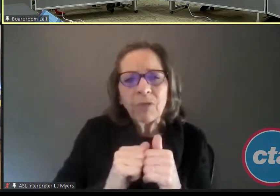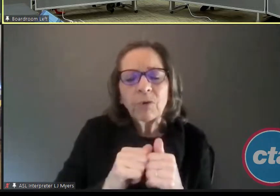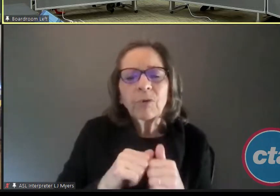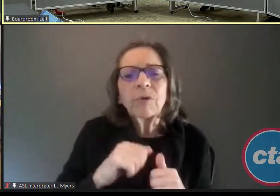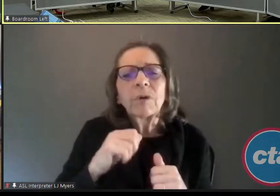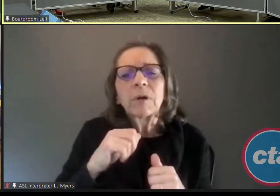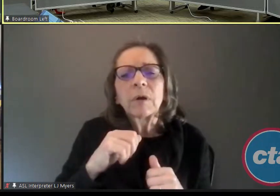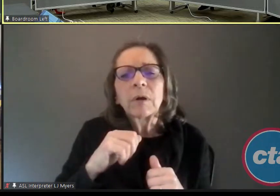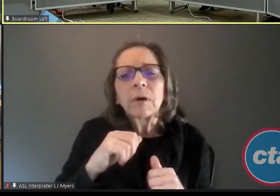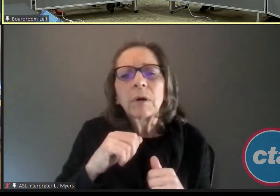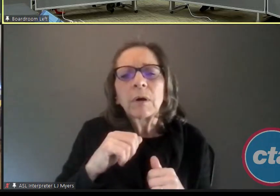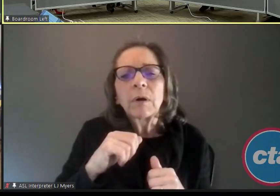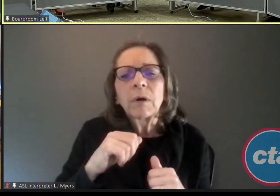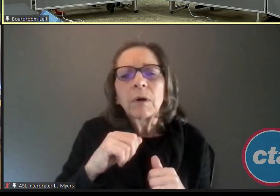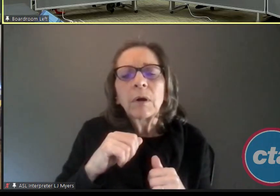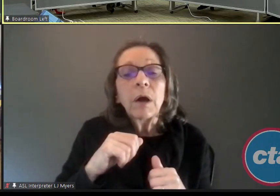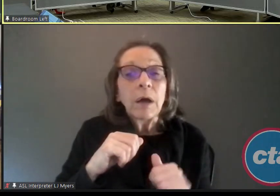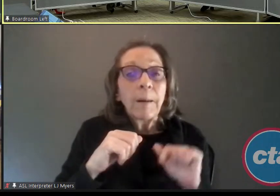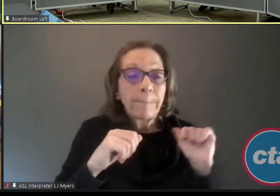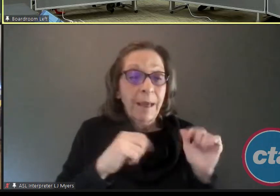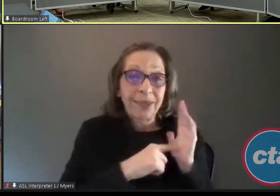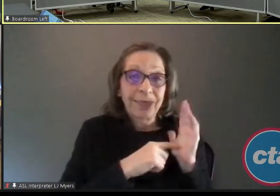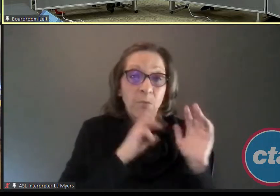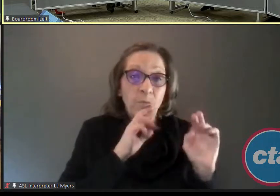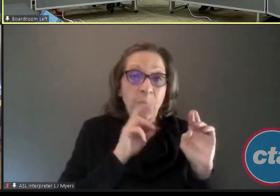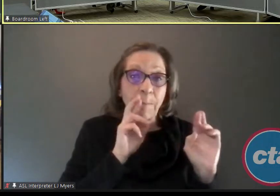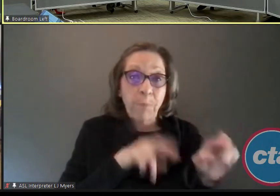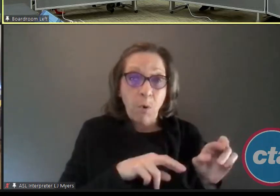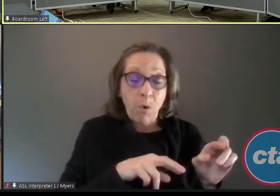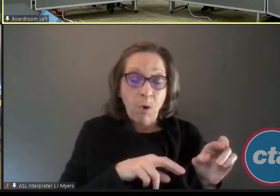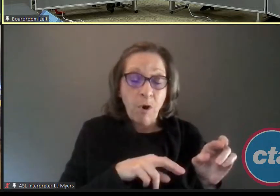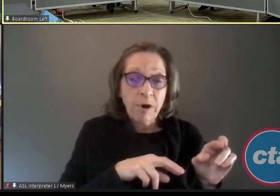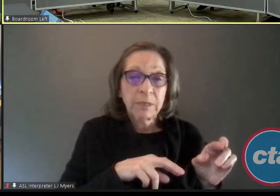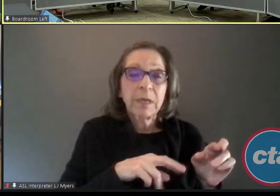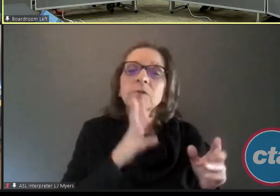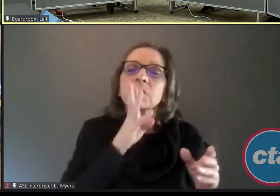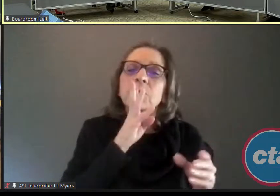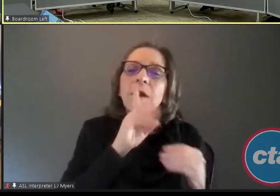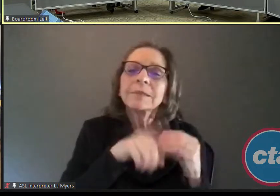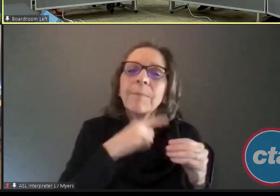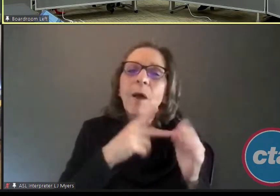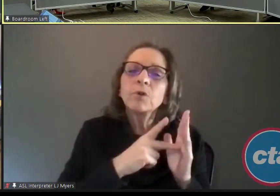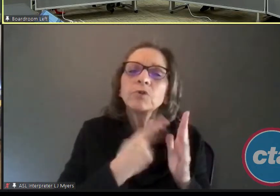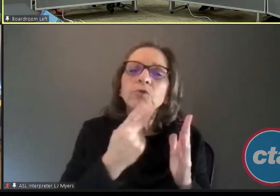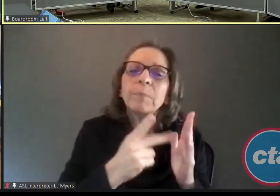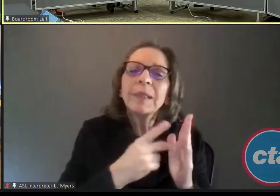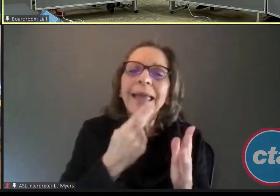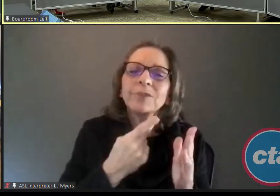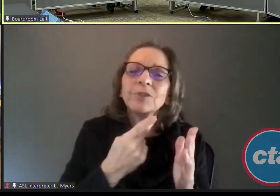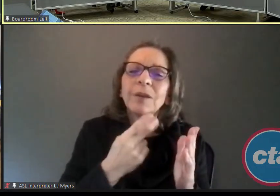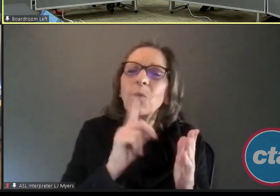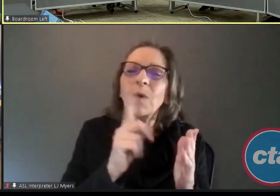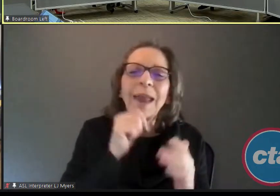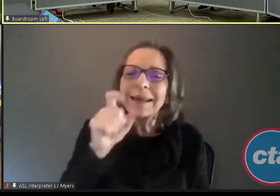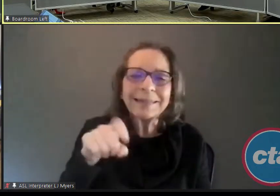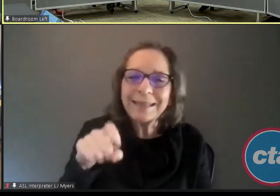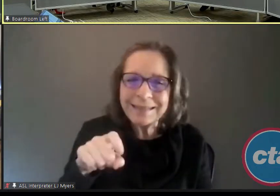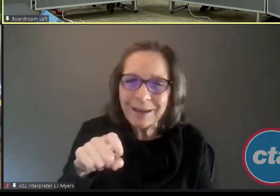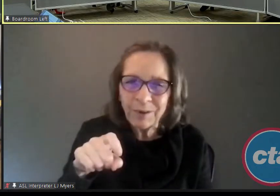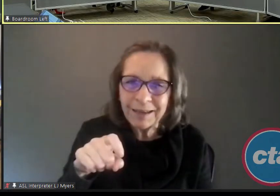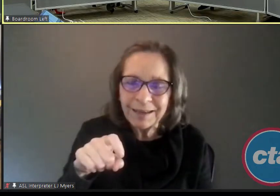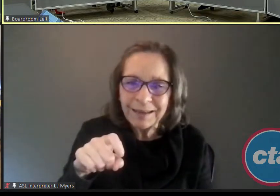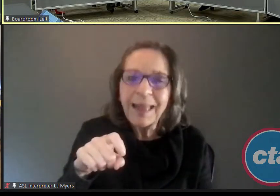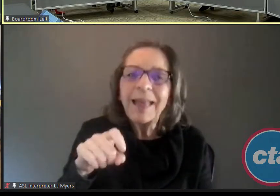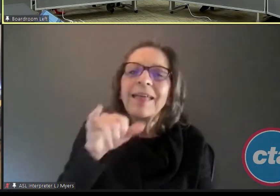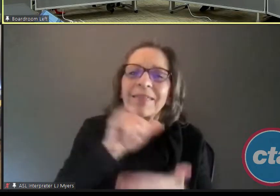Where the report suggests duplication is bad is where you have duplication that is not necessary. And that's